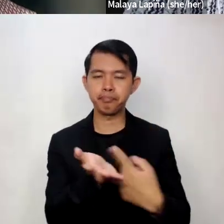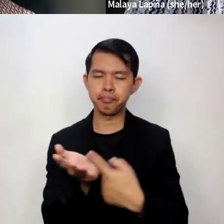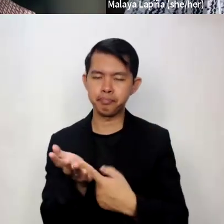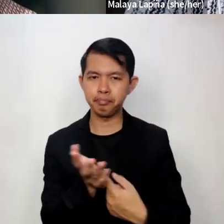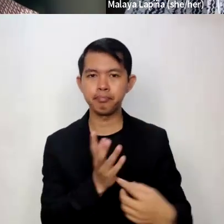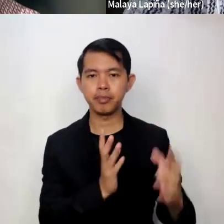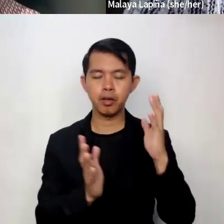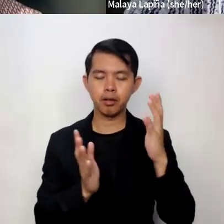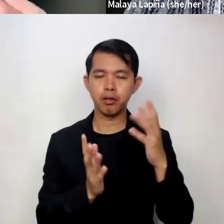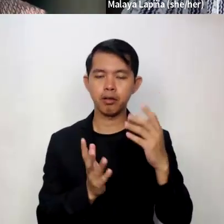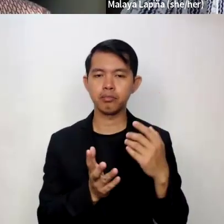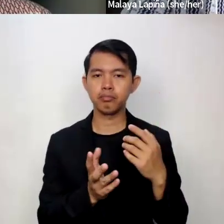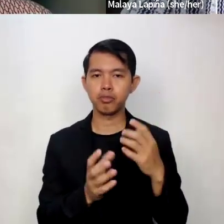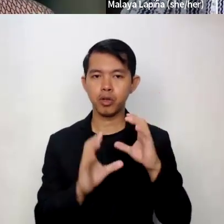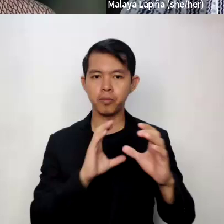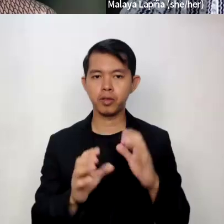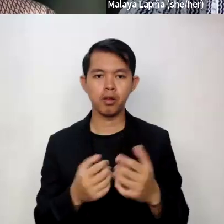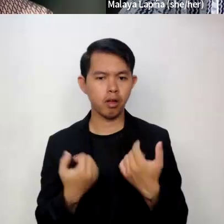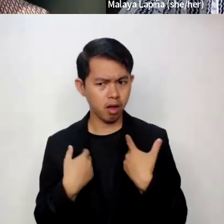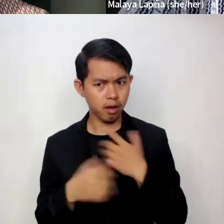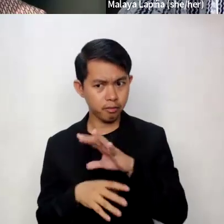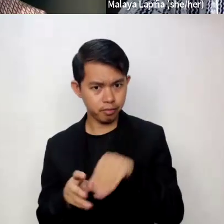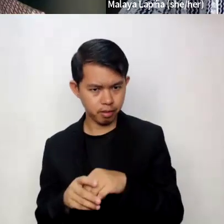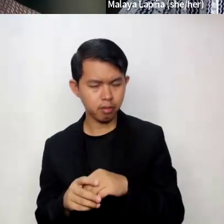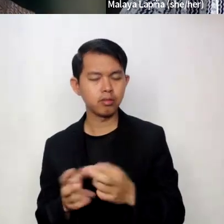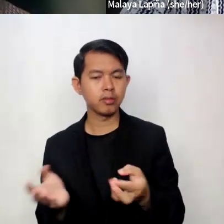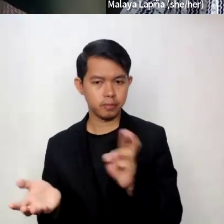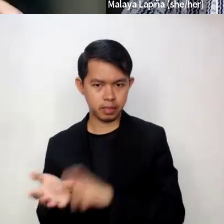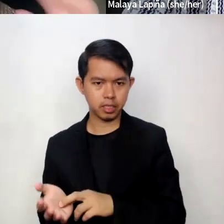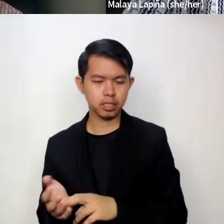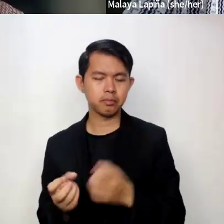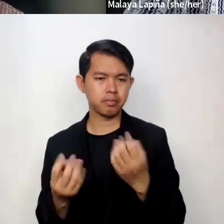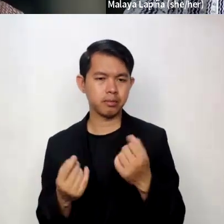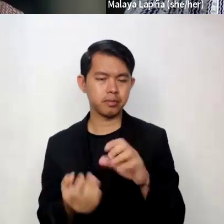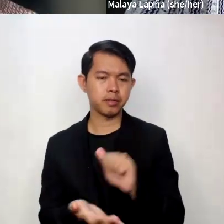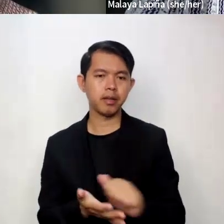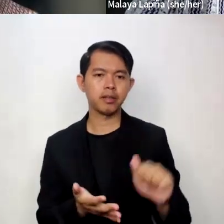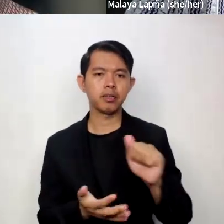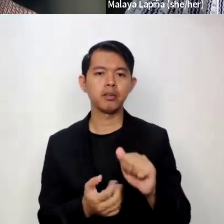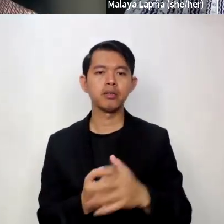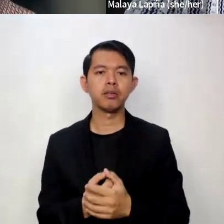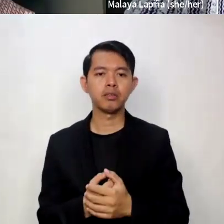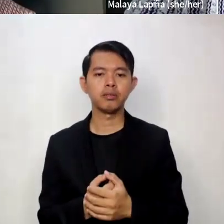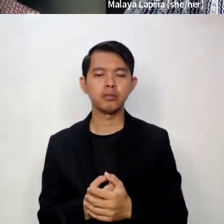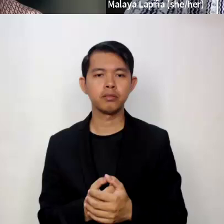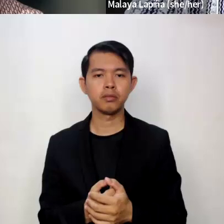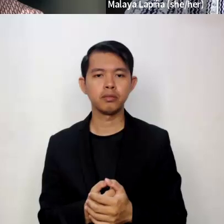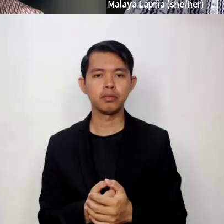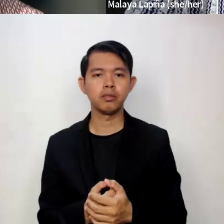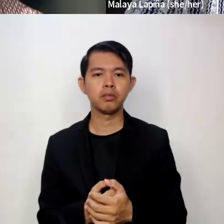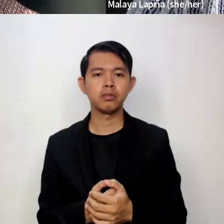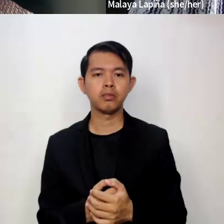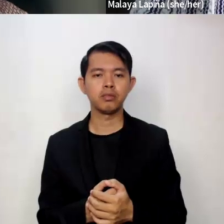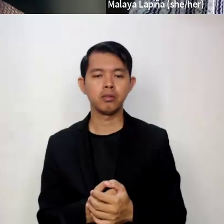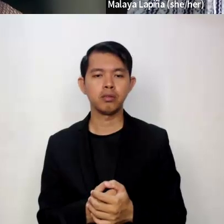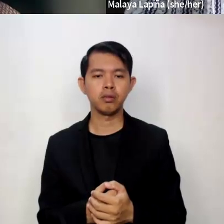have uh many academics who registered and hopefully attended. So sana these are things that you can bring back to your own spaces,